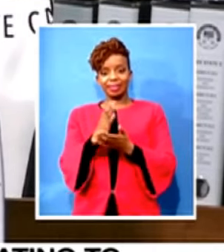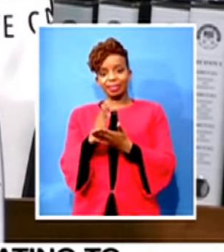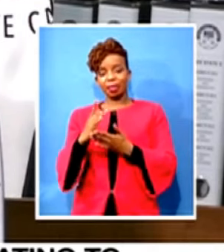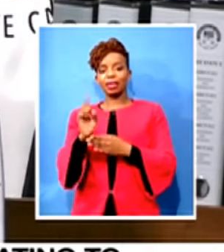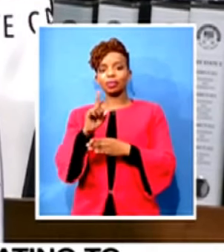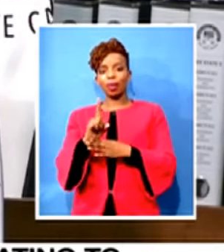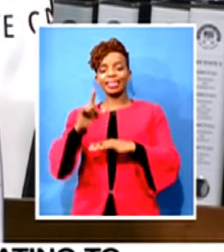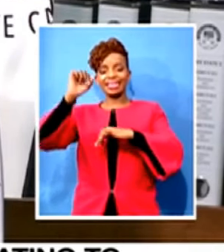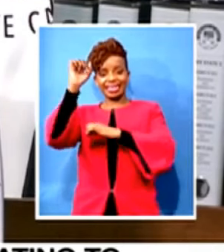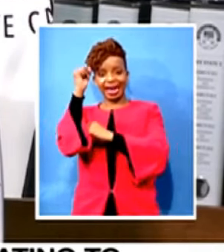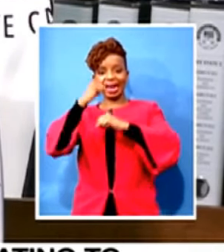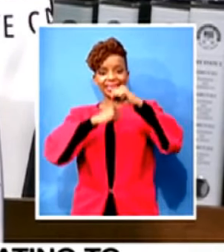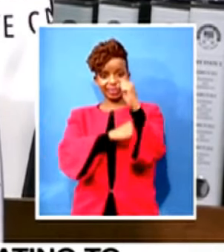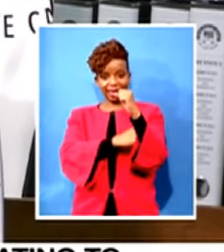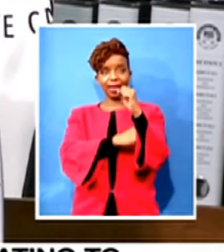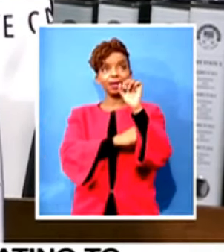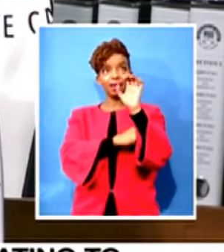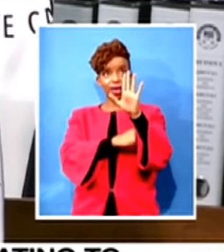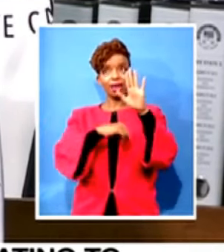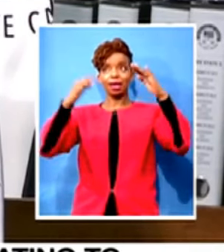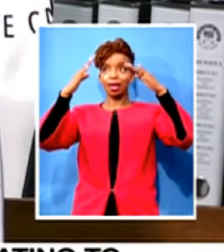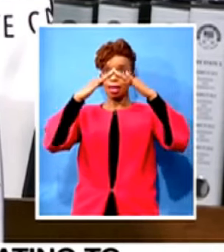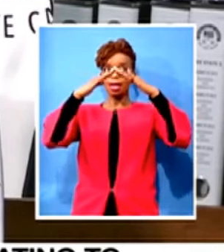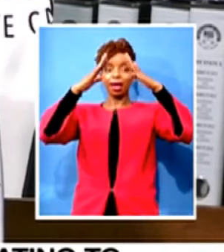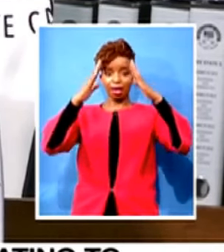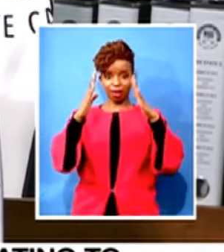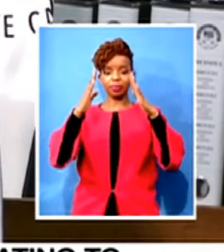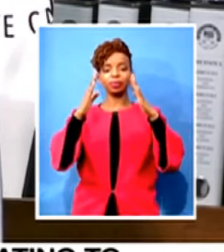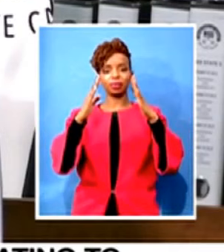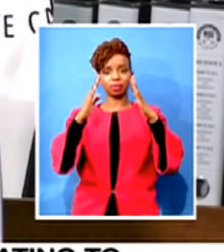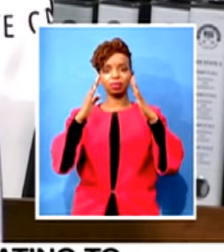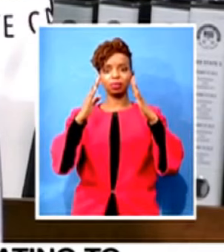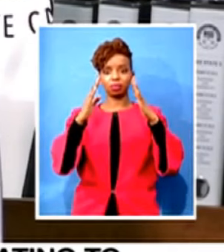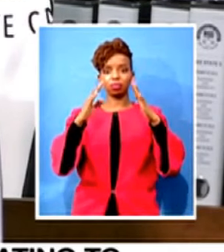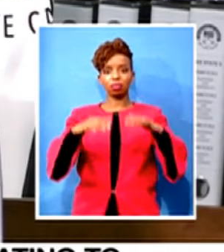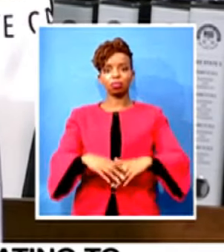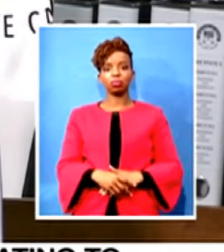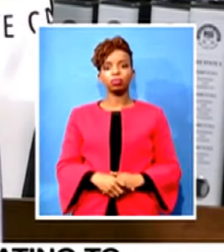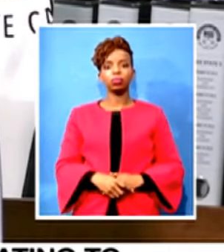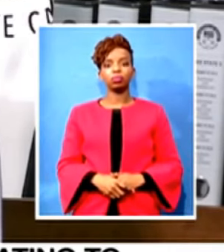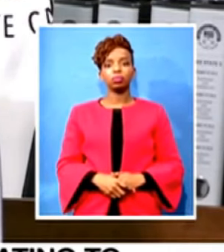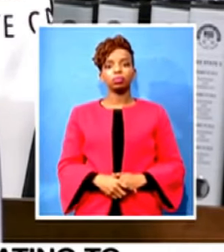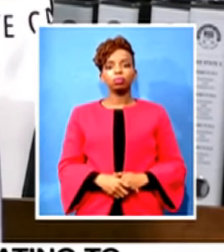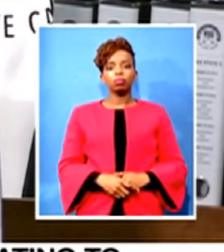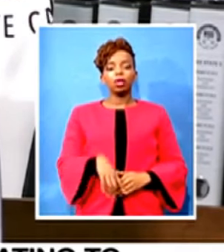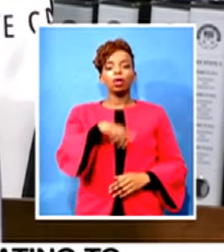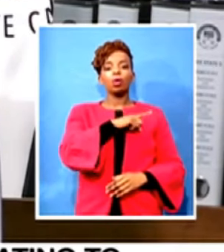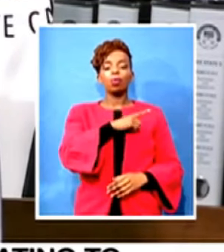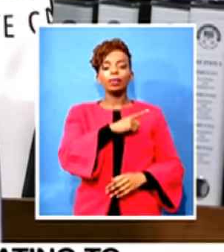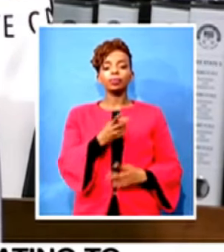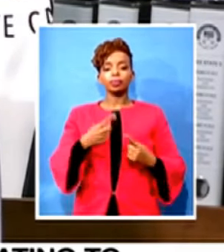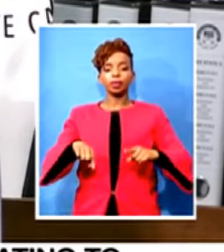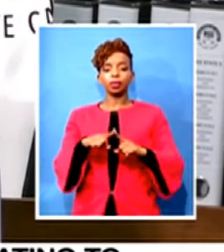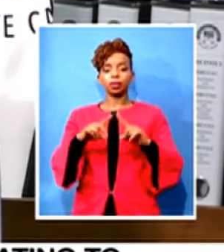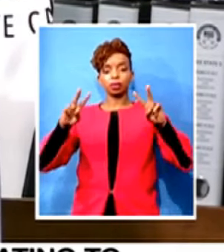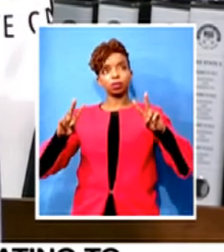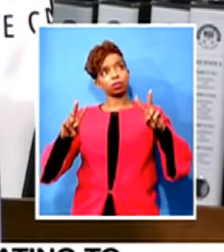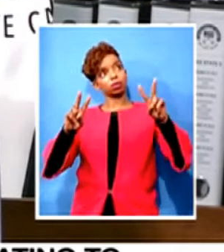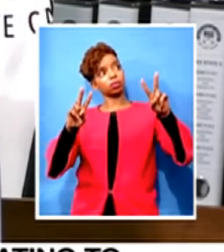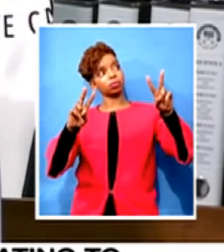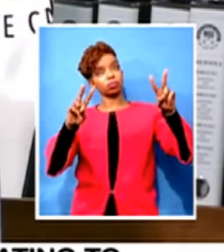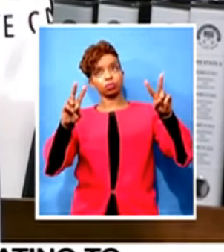other questionnaires there for us to have an indication as to what is happening. But the bulk of